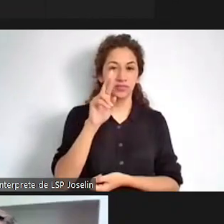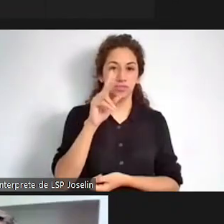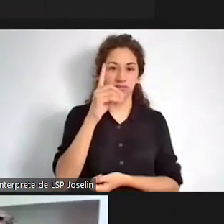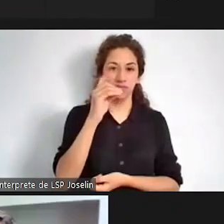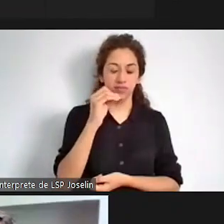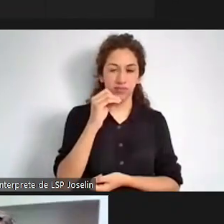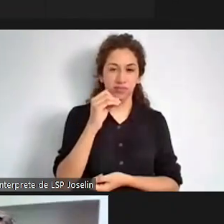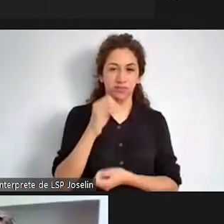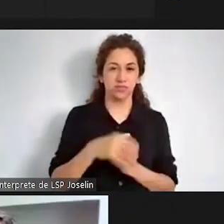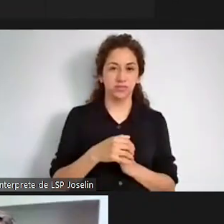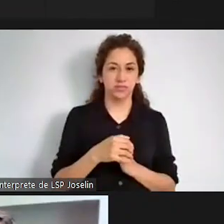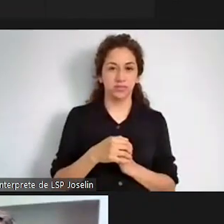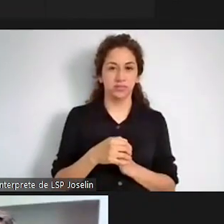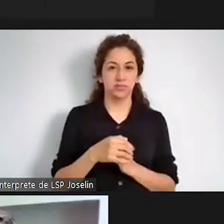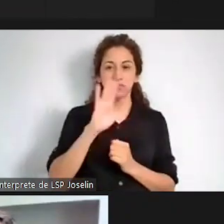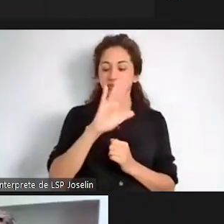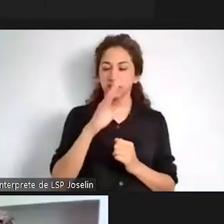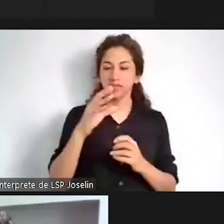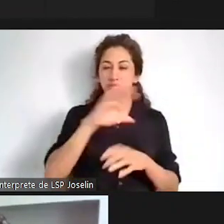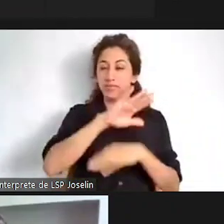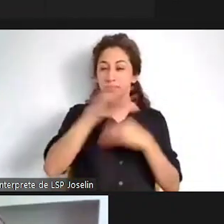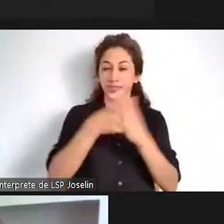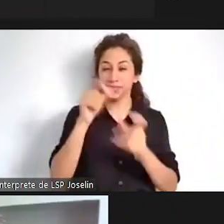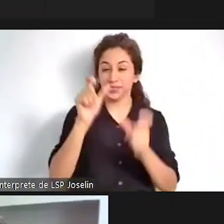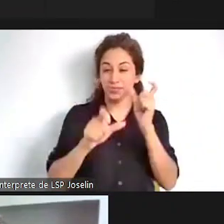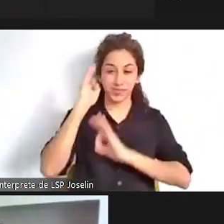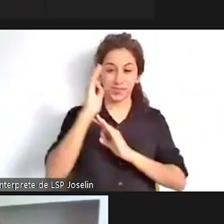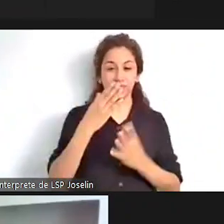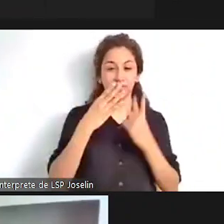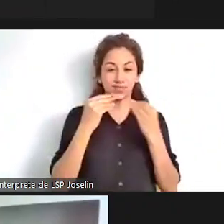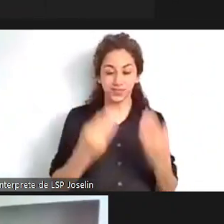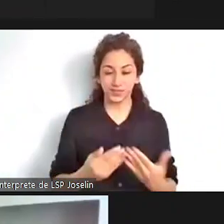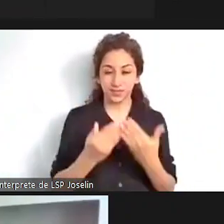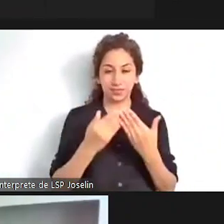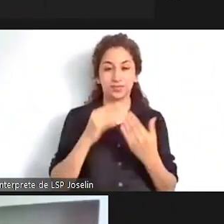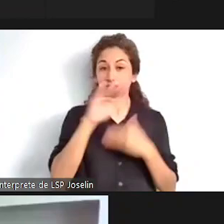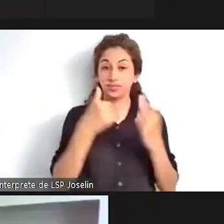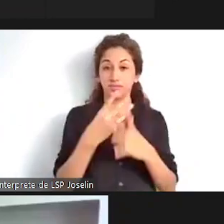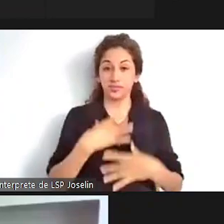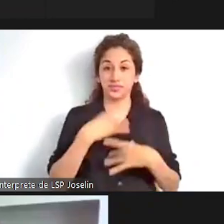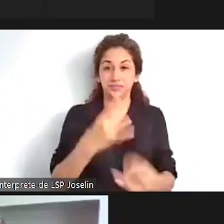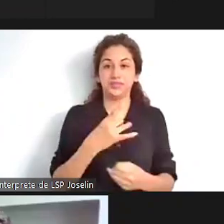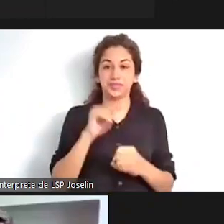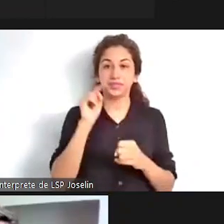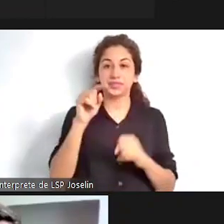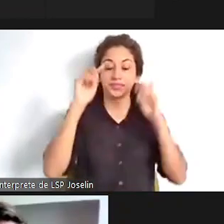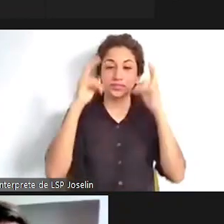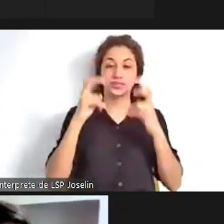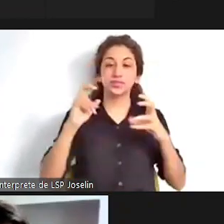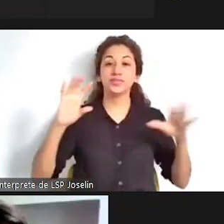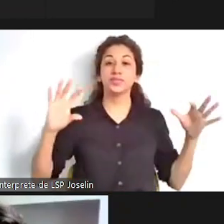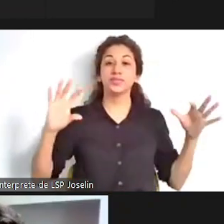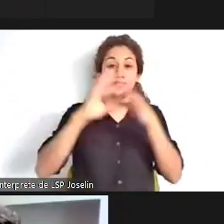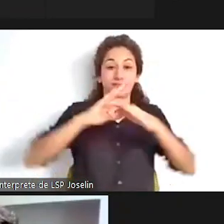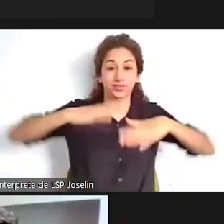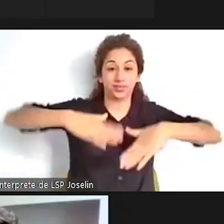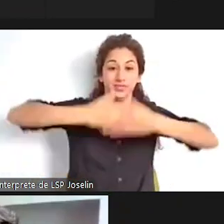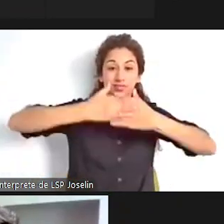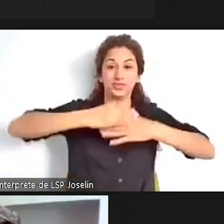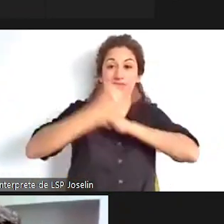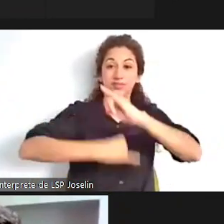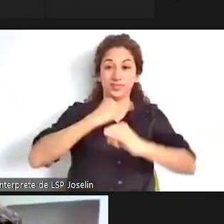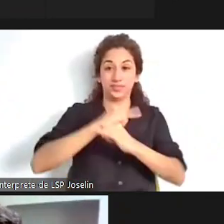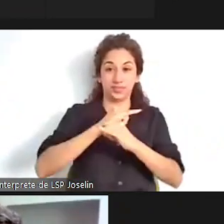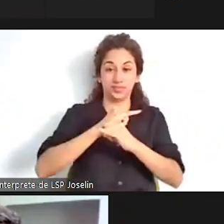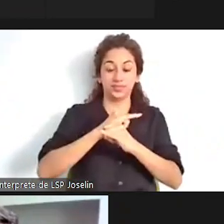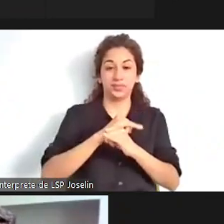you the other uh speakers for the interesting answers are these the question the alliances